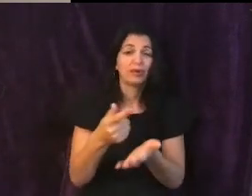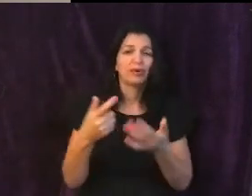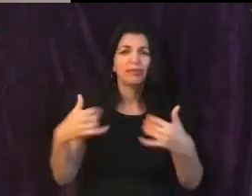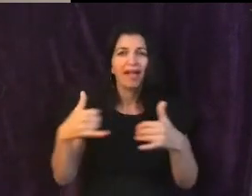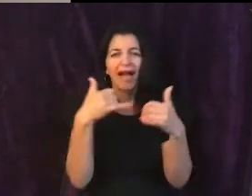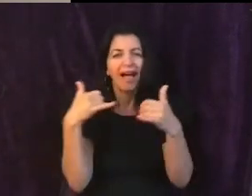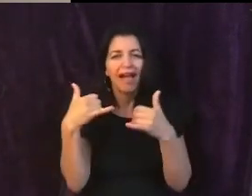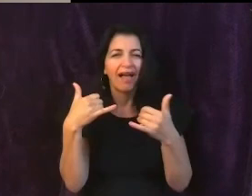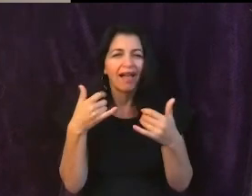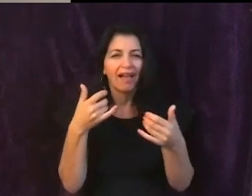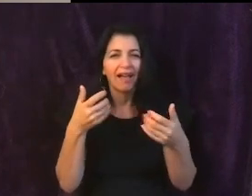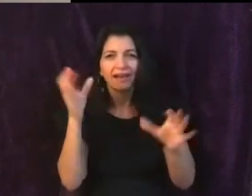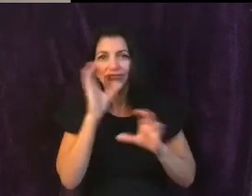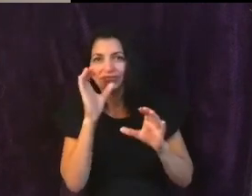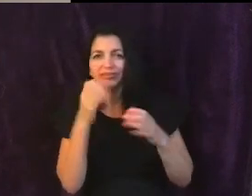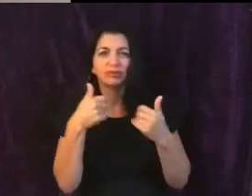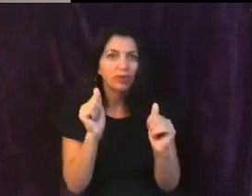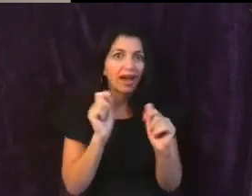too. Isn't that right?